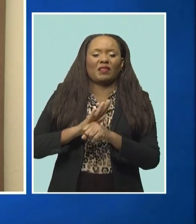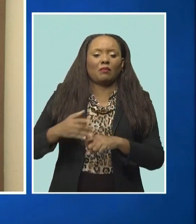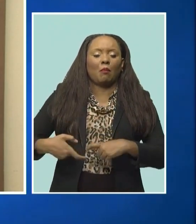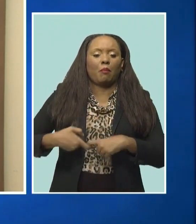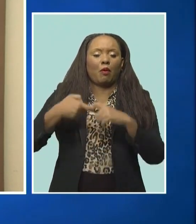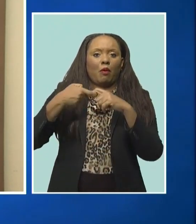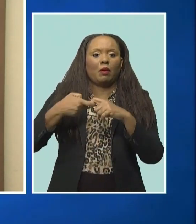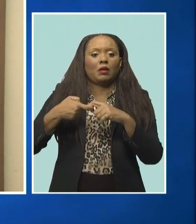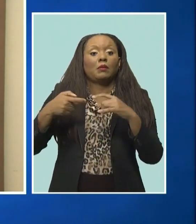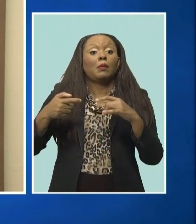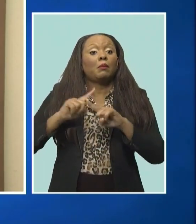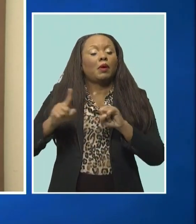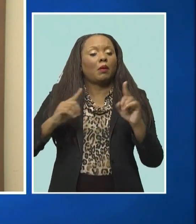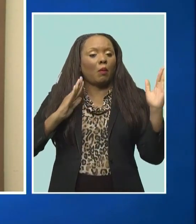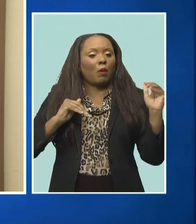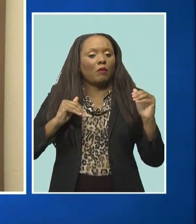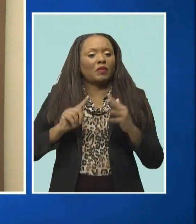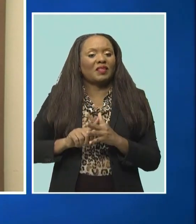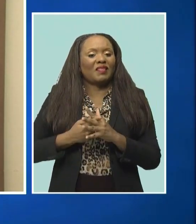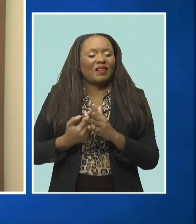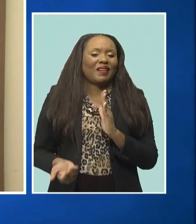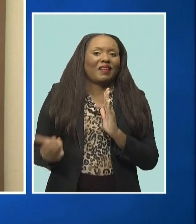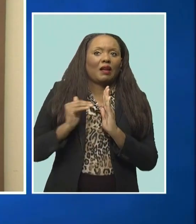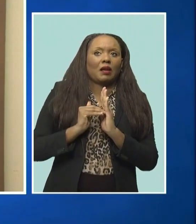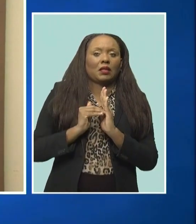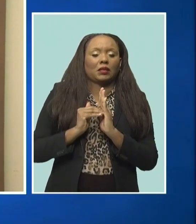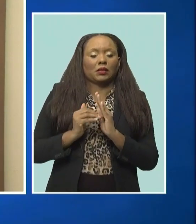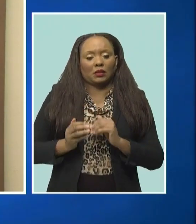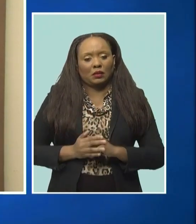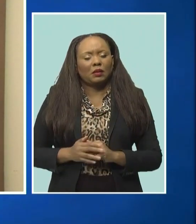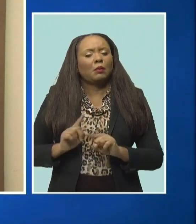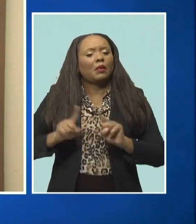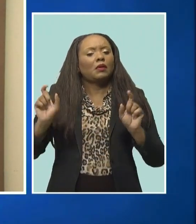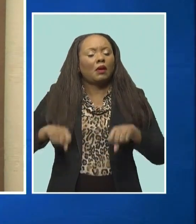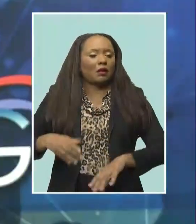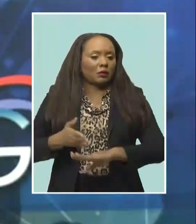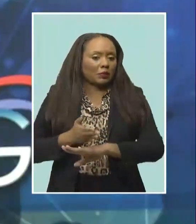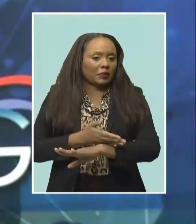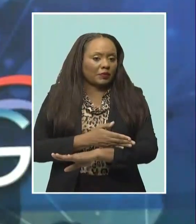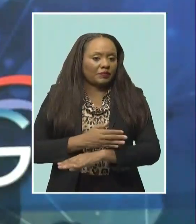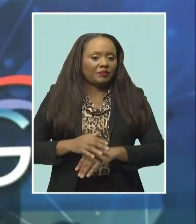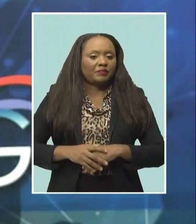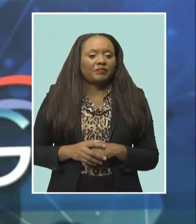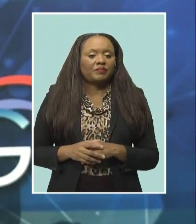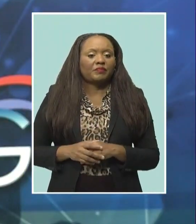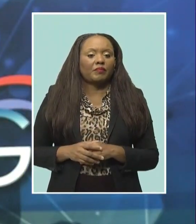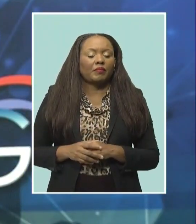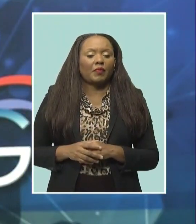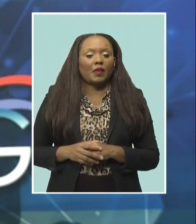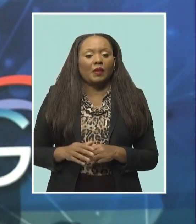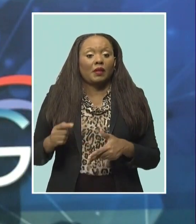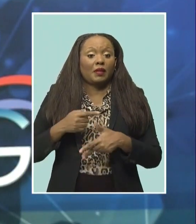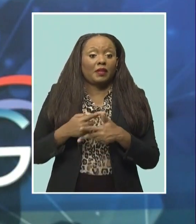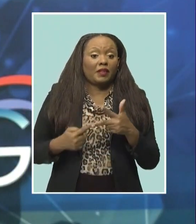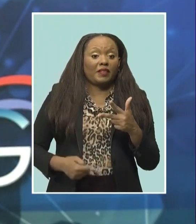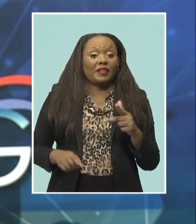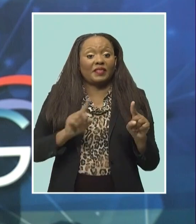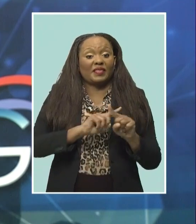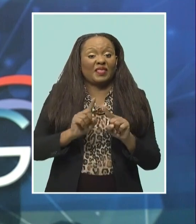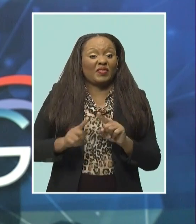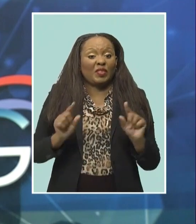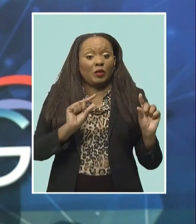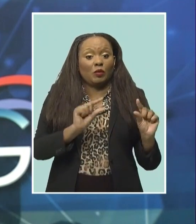I think some has started to educate the public in terms of what to look for, to educate teachers in terms